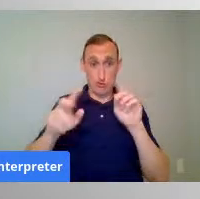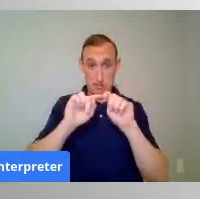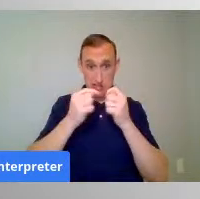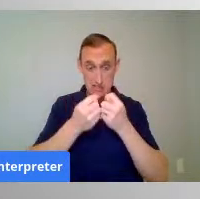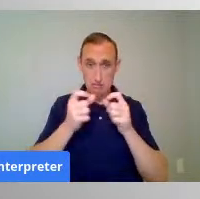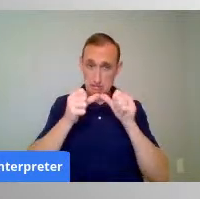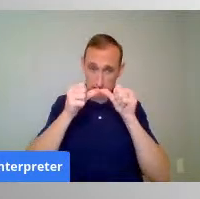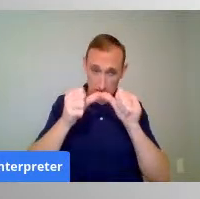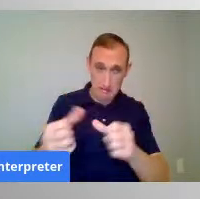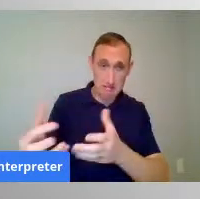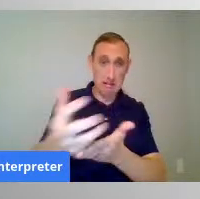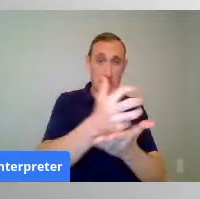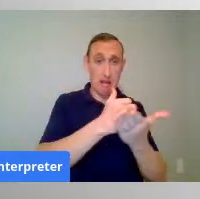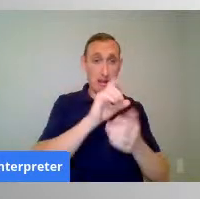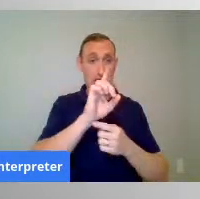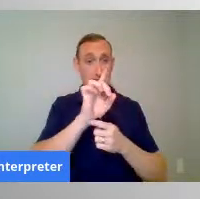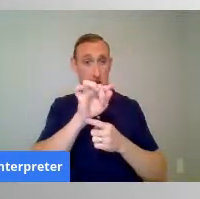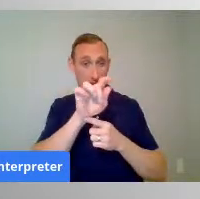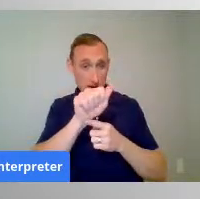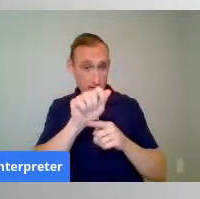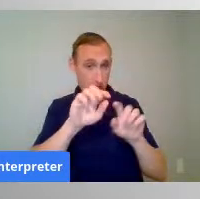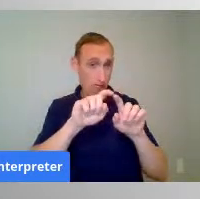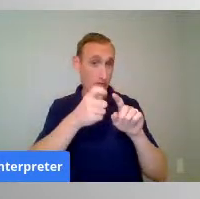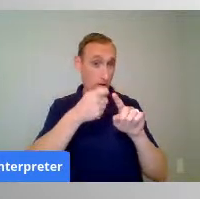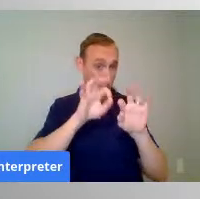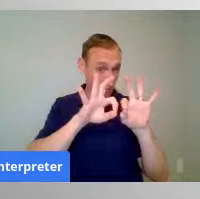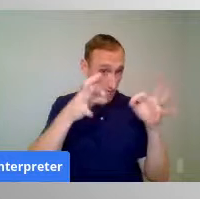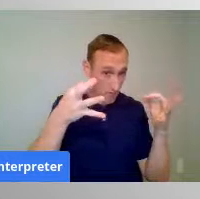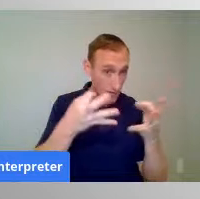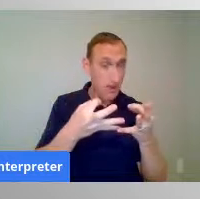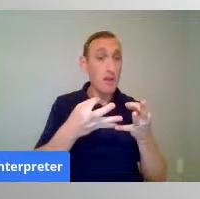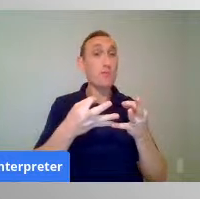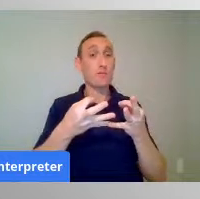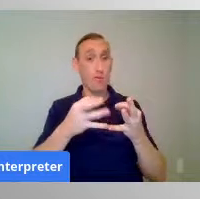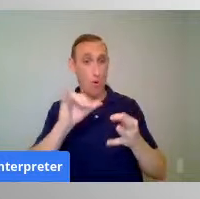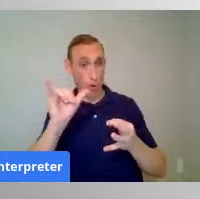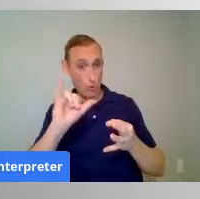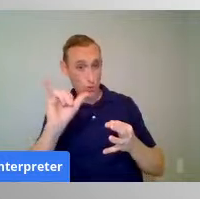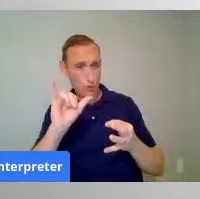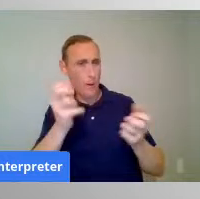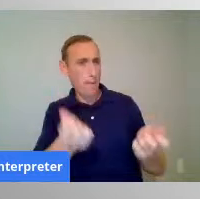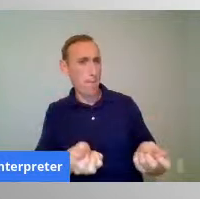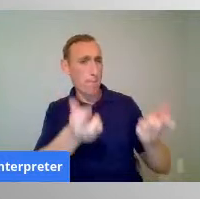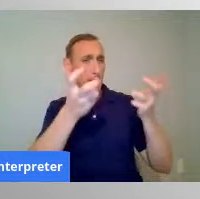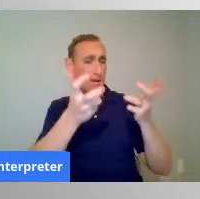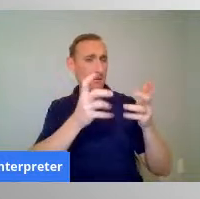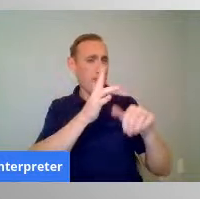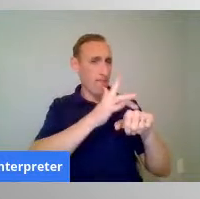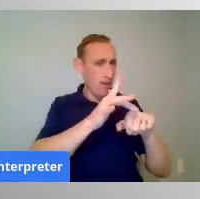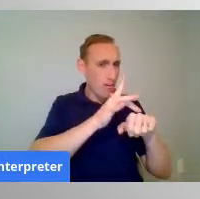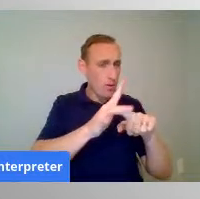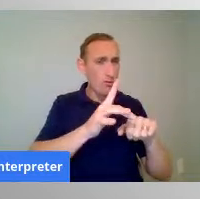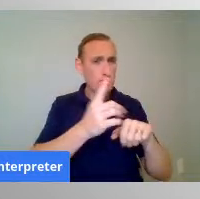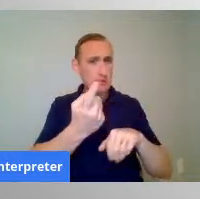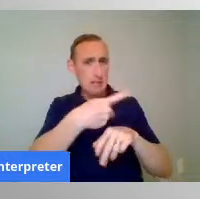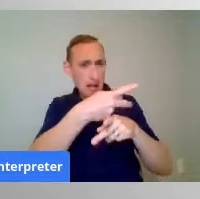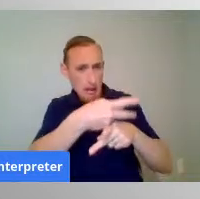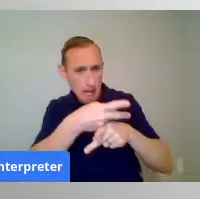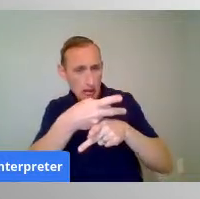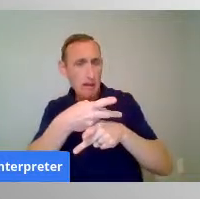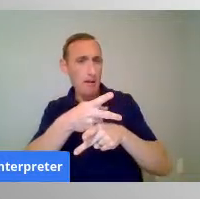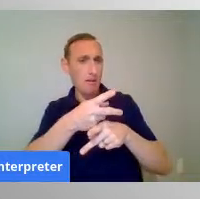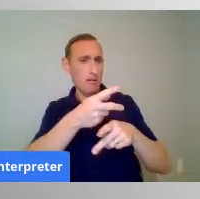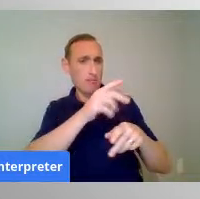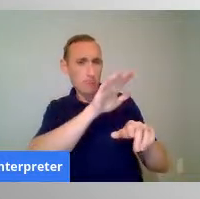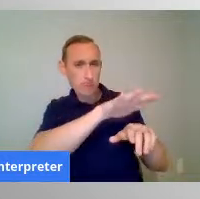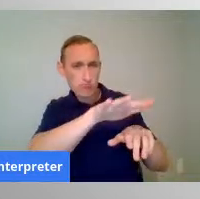course, from families, but also to keep an eye on the supply side, because those data are just as important. So again, I thank y'all, and I look forward